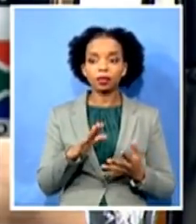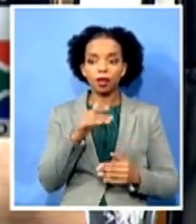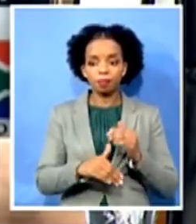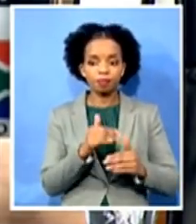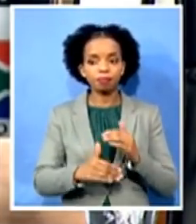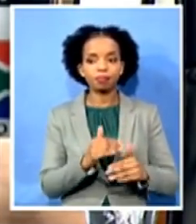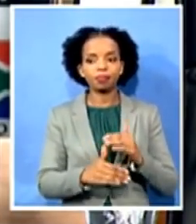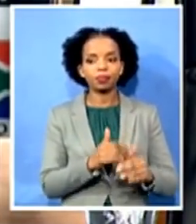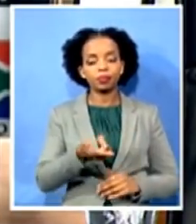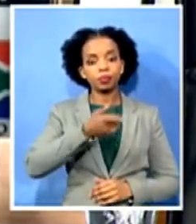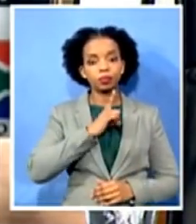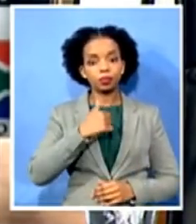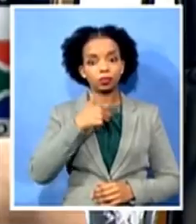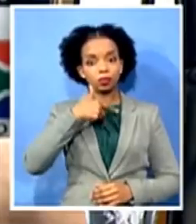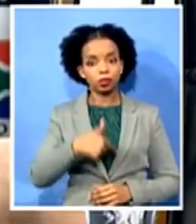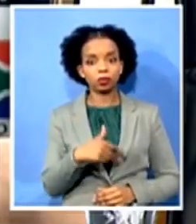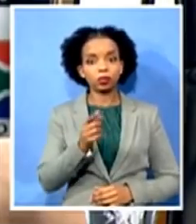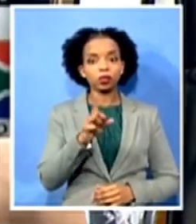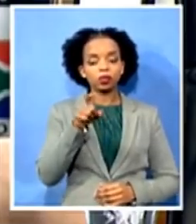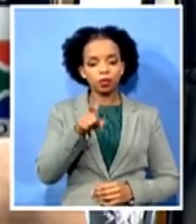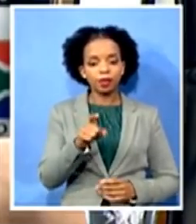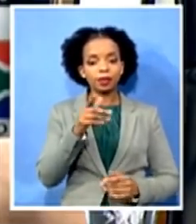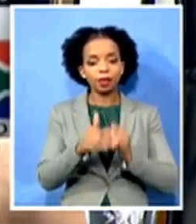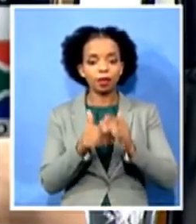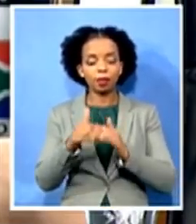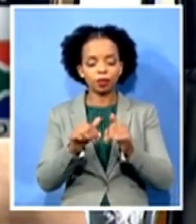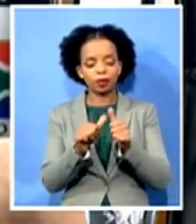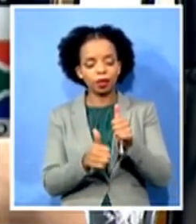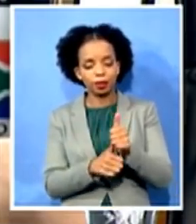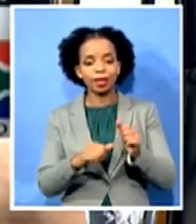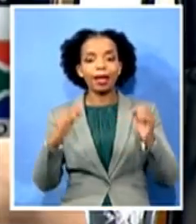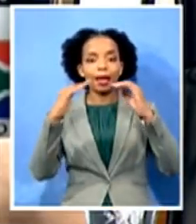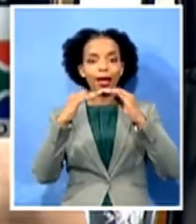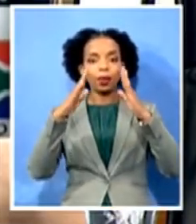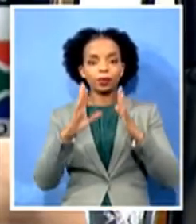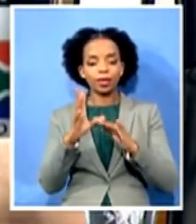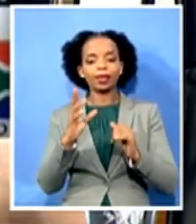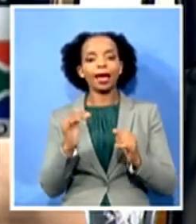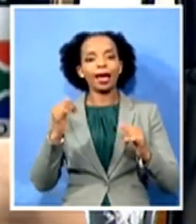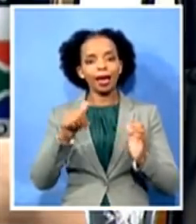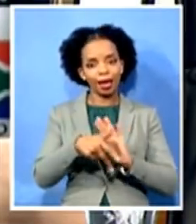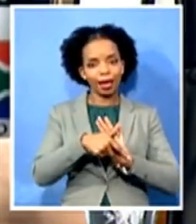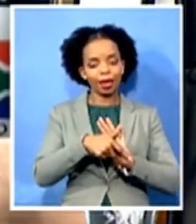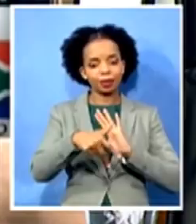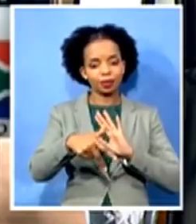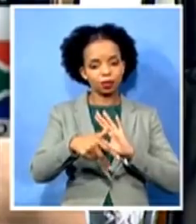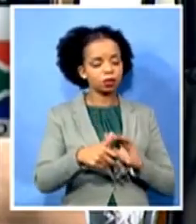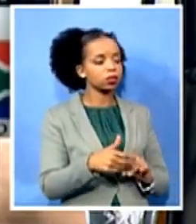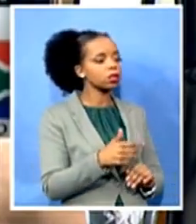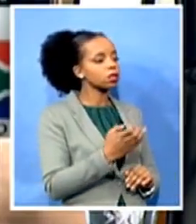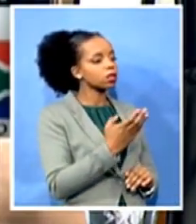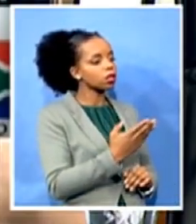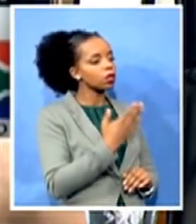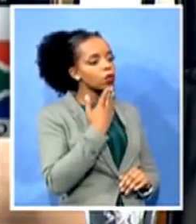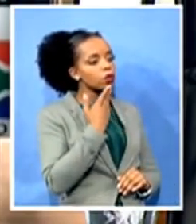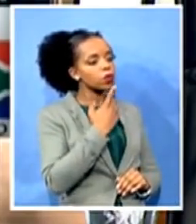Housing Act. Who told you that? The officials. Which officials? Can you name them? The HOD at that particular